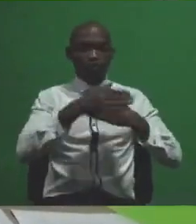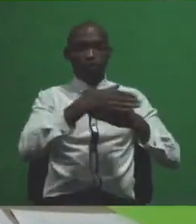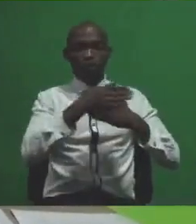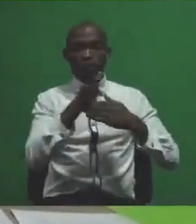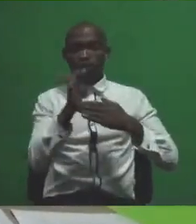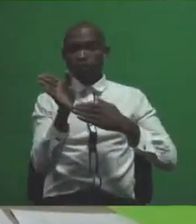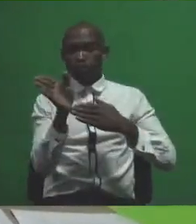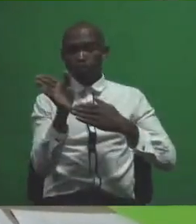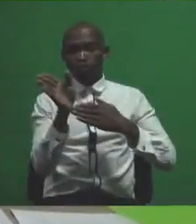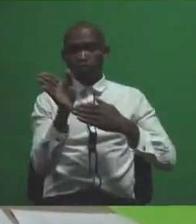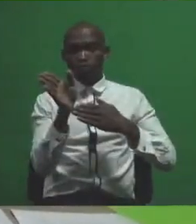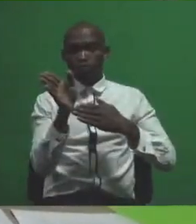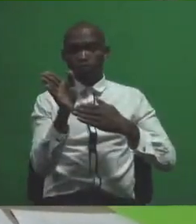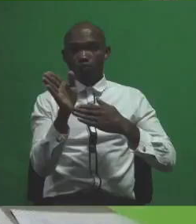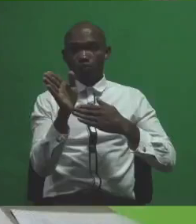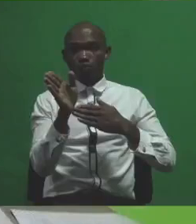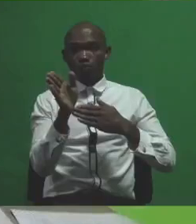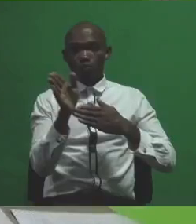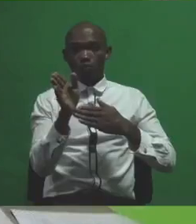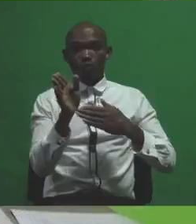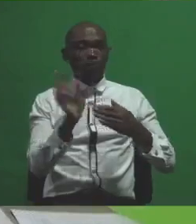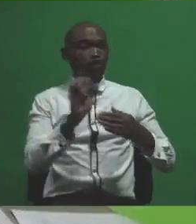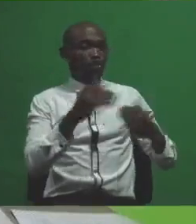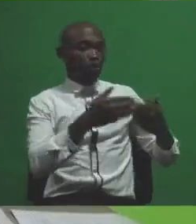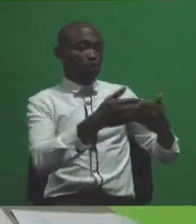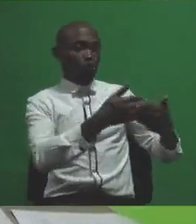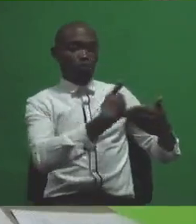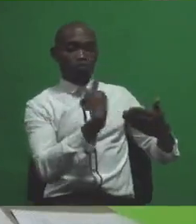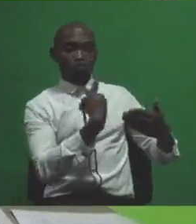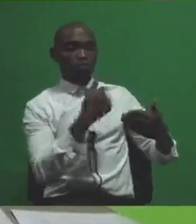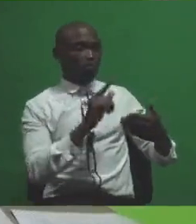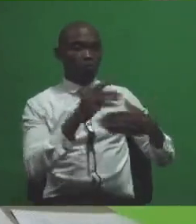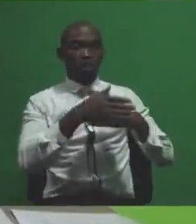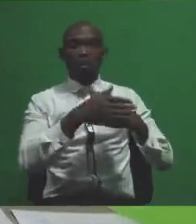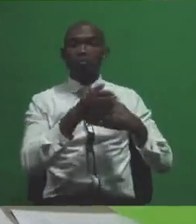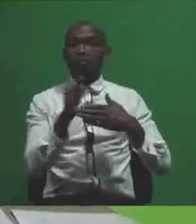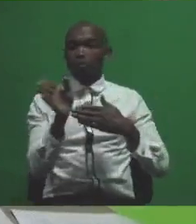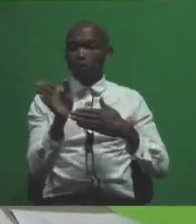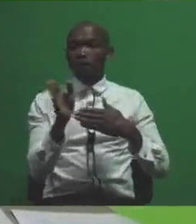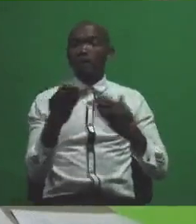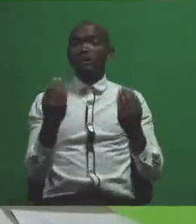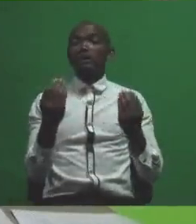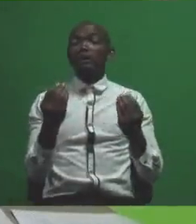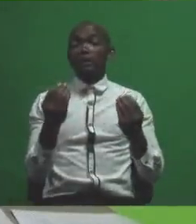it becomes so easy for anyone inside the laboratory to escape.